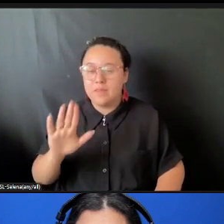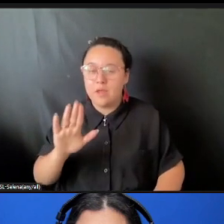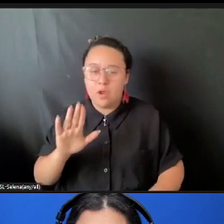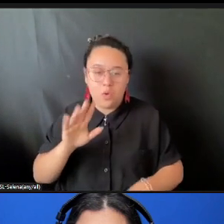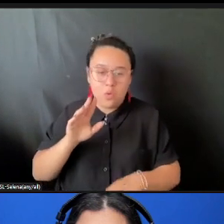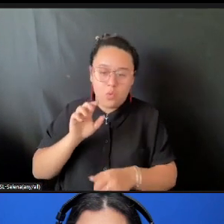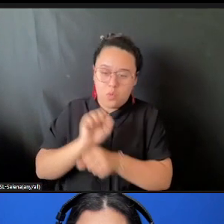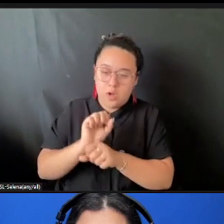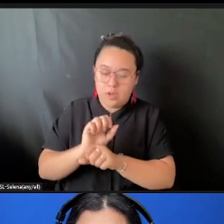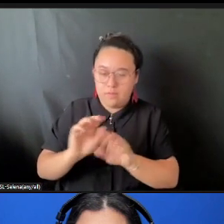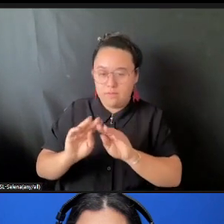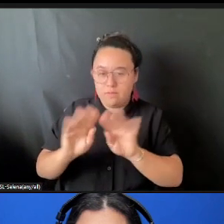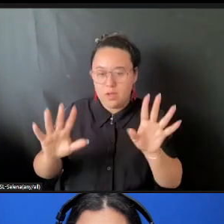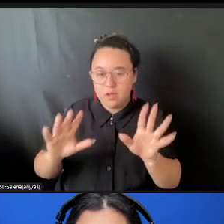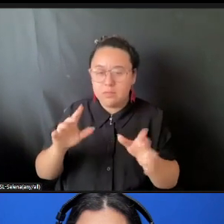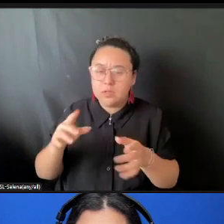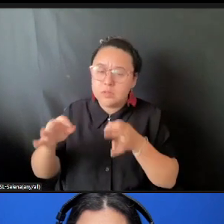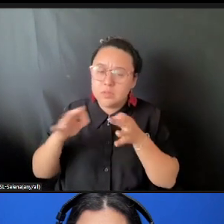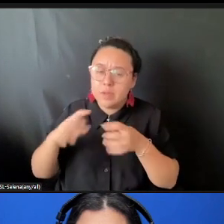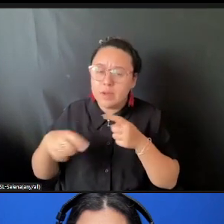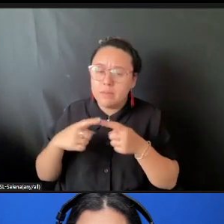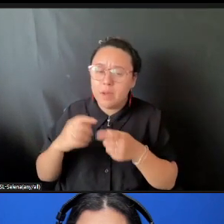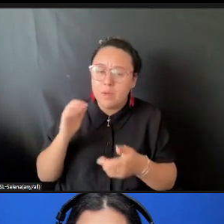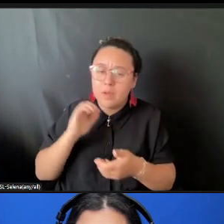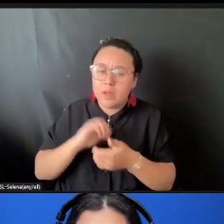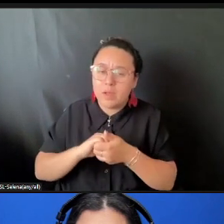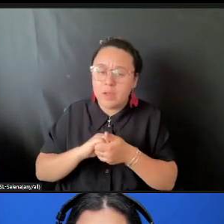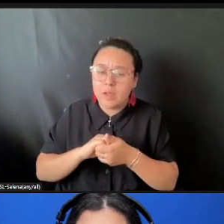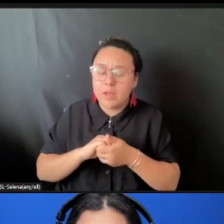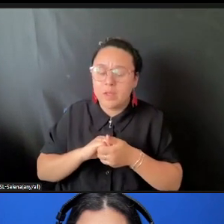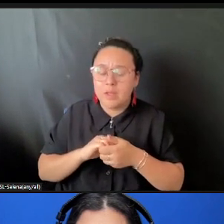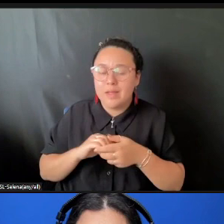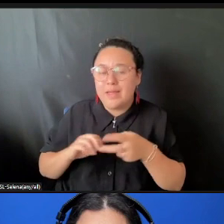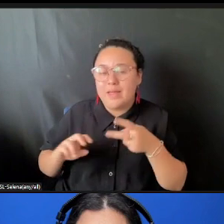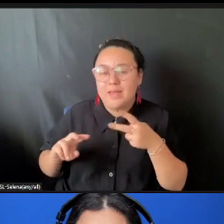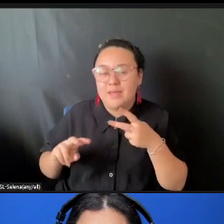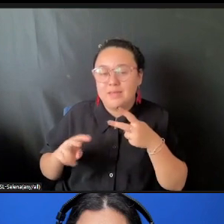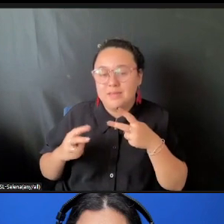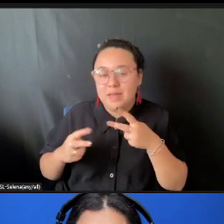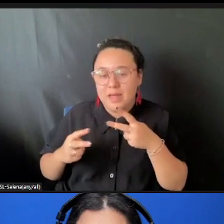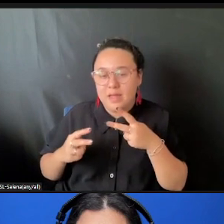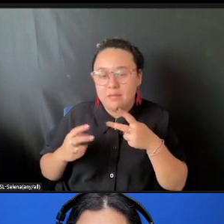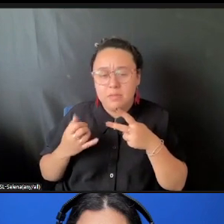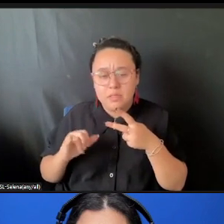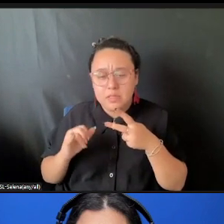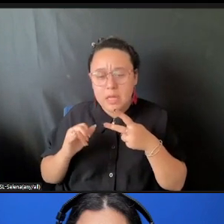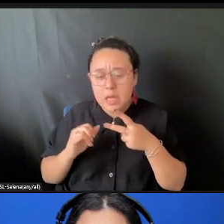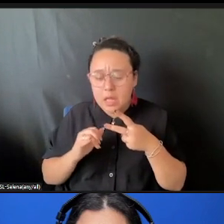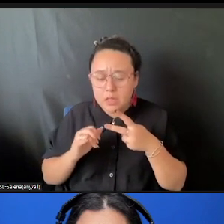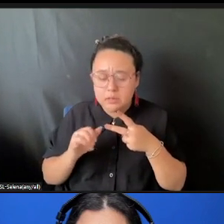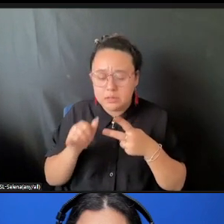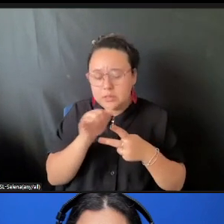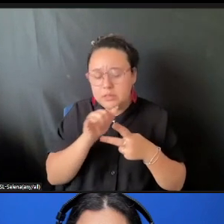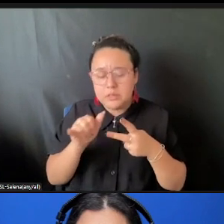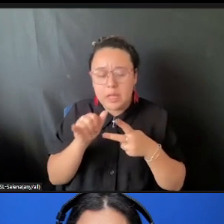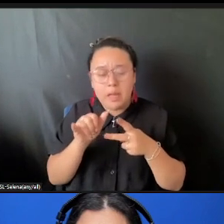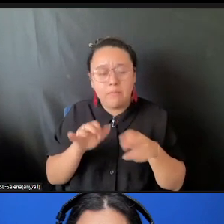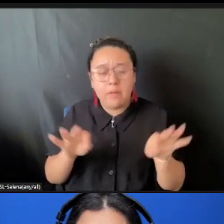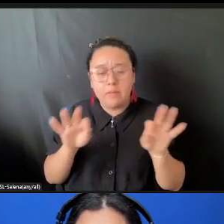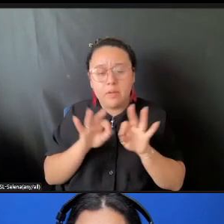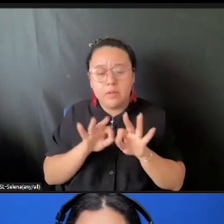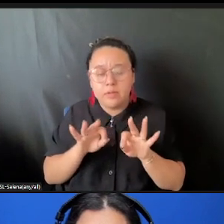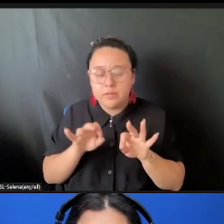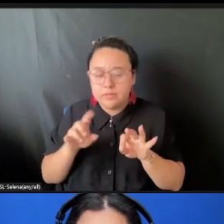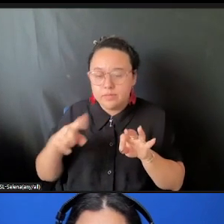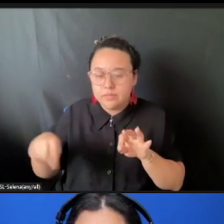about collaboration, kind of secondarily, but still equally important. I mean, they have worked together, you